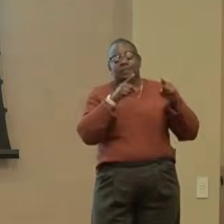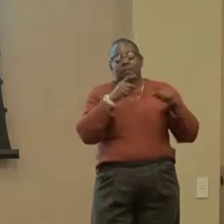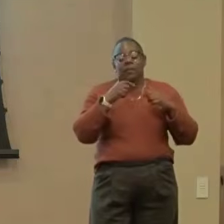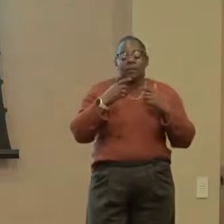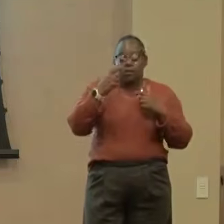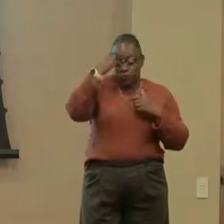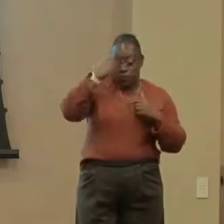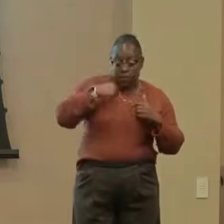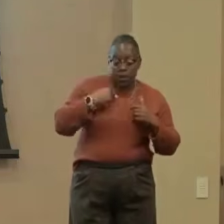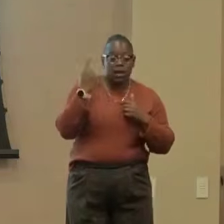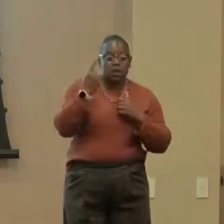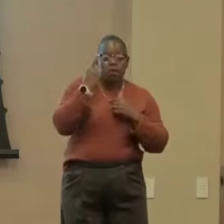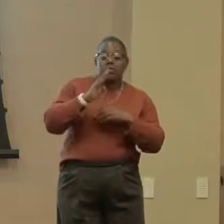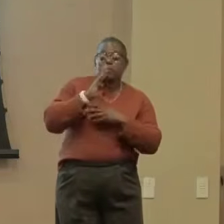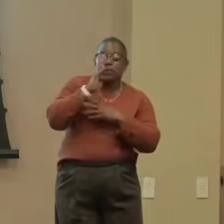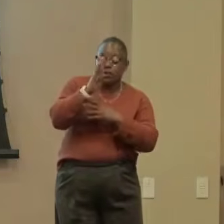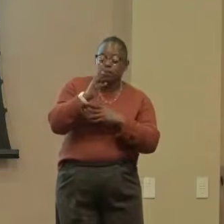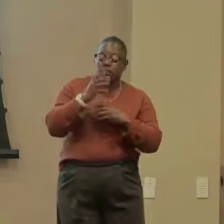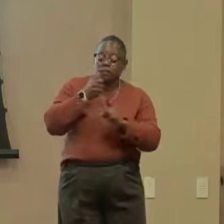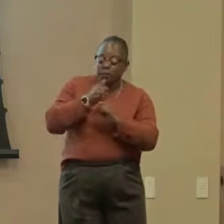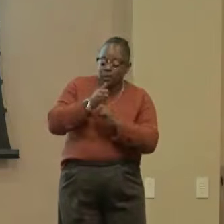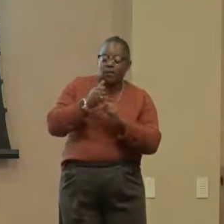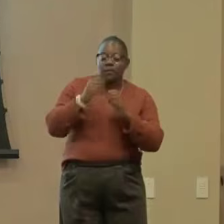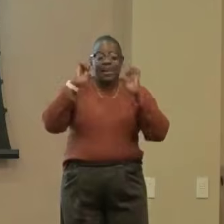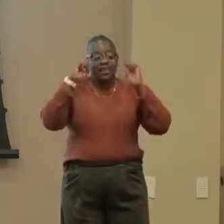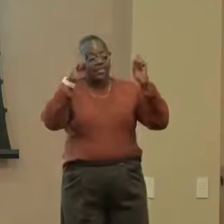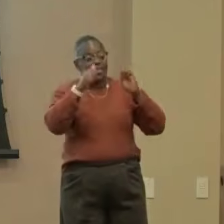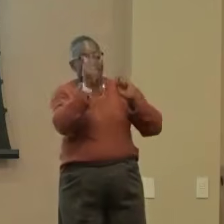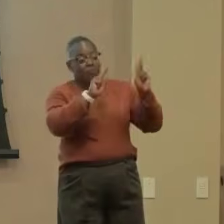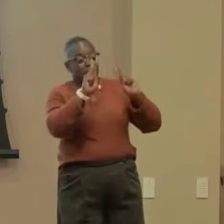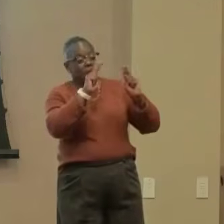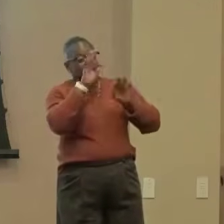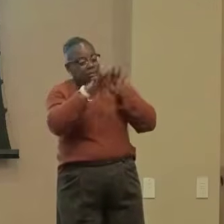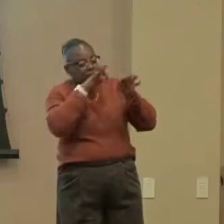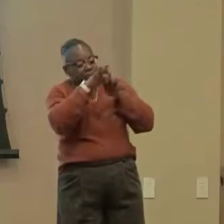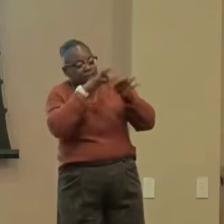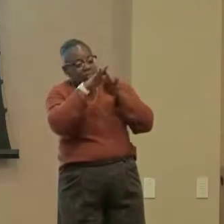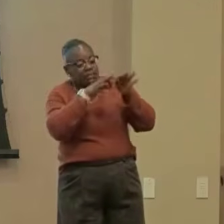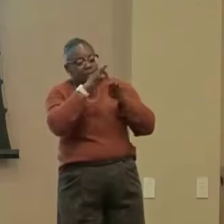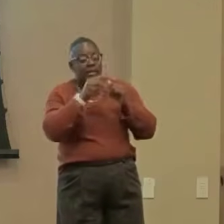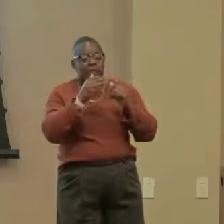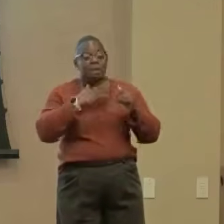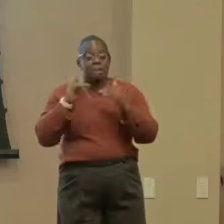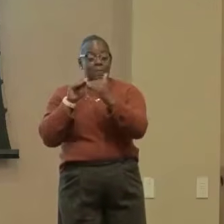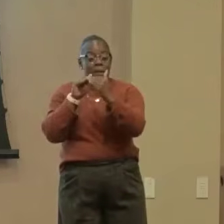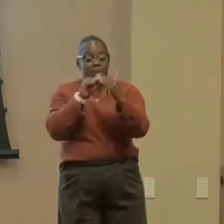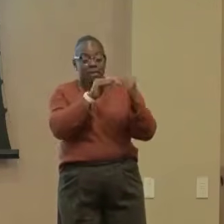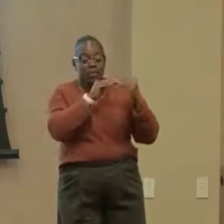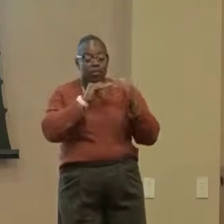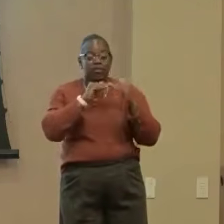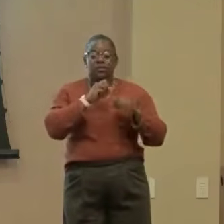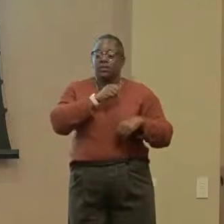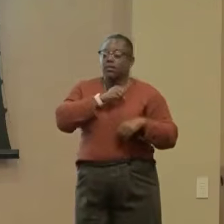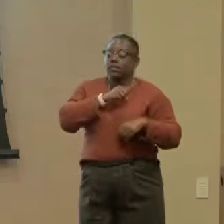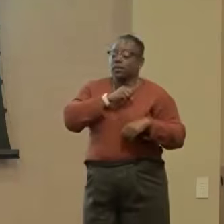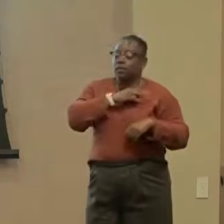me, I always advocate for myself. I educate others, and I always allow my peers, faculty,